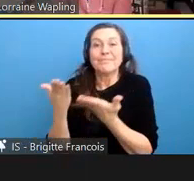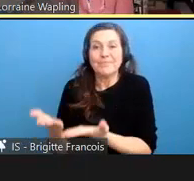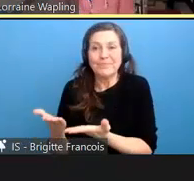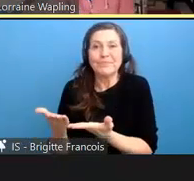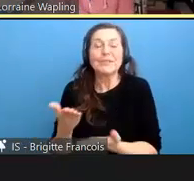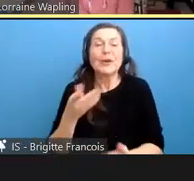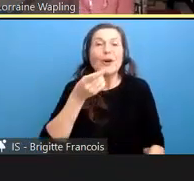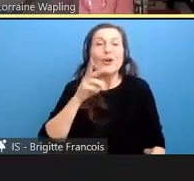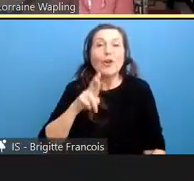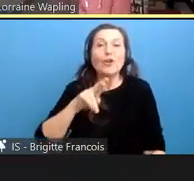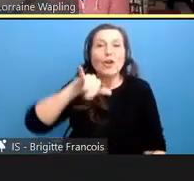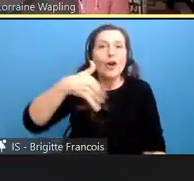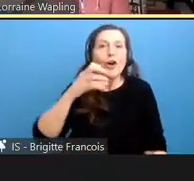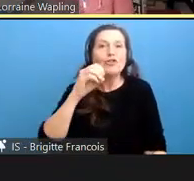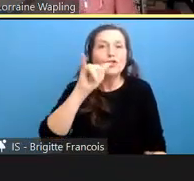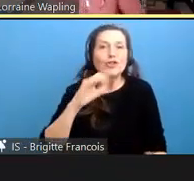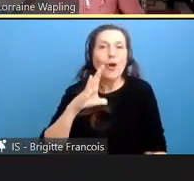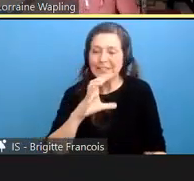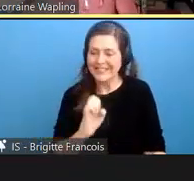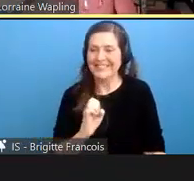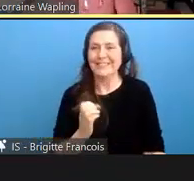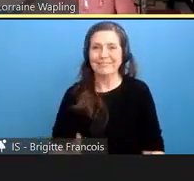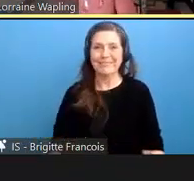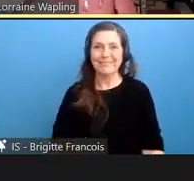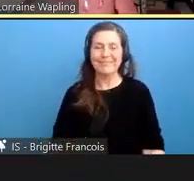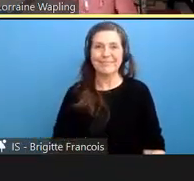Dr. Joyce for her perspective.